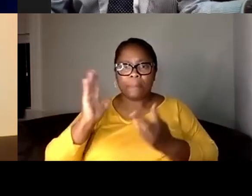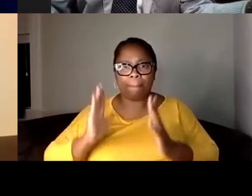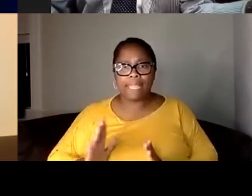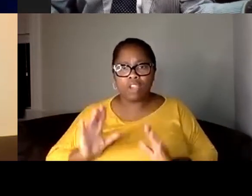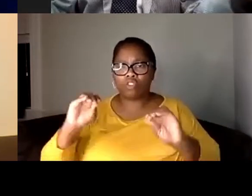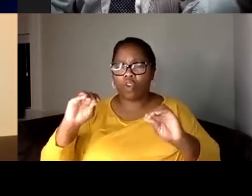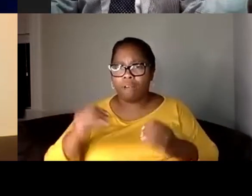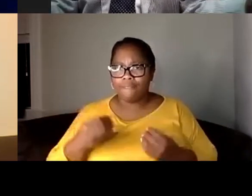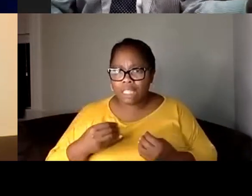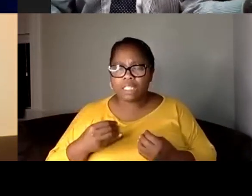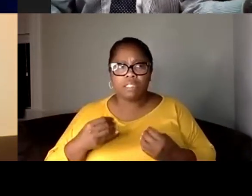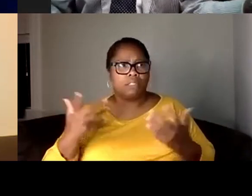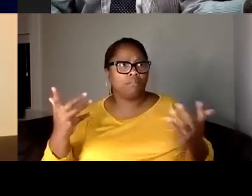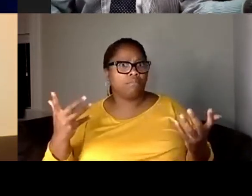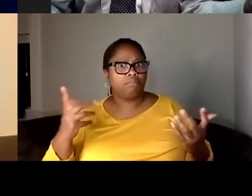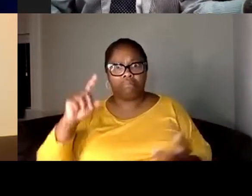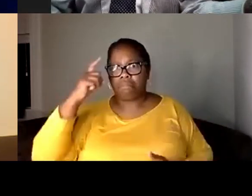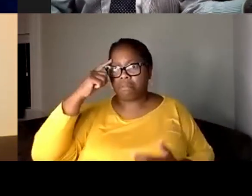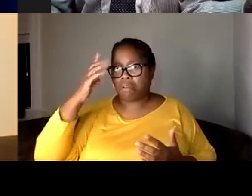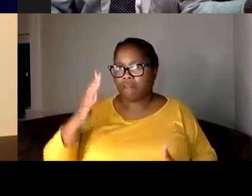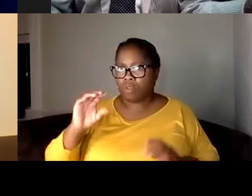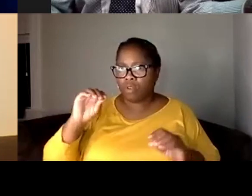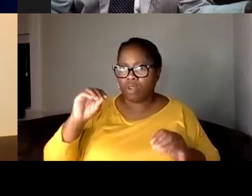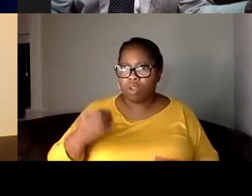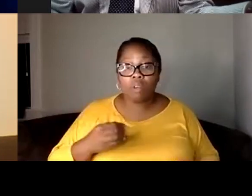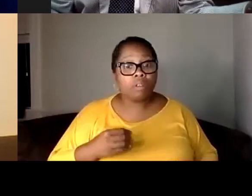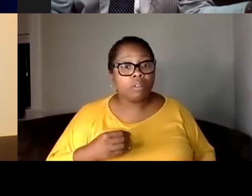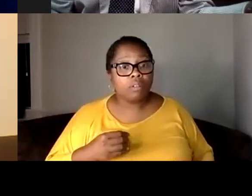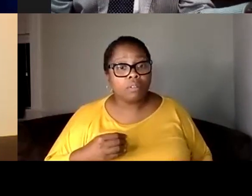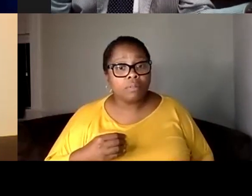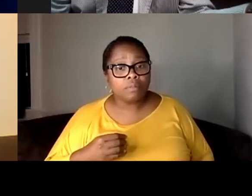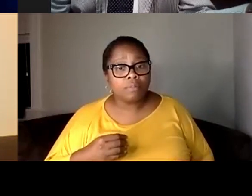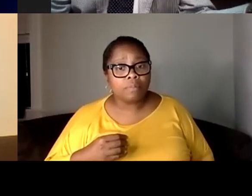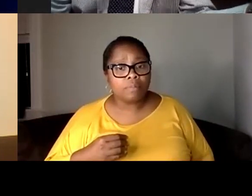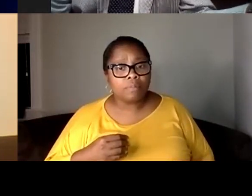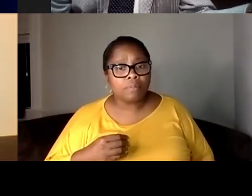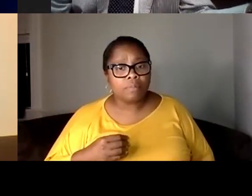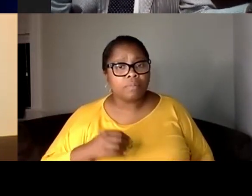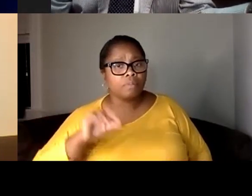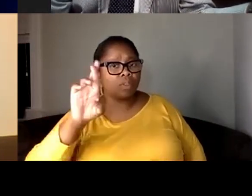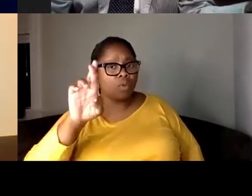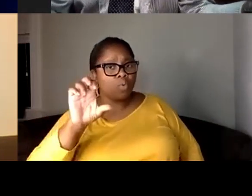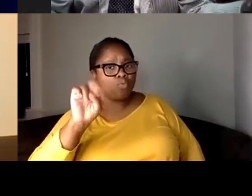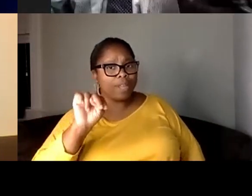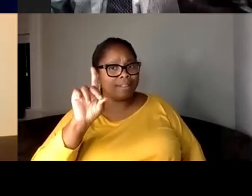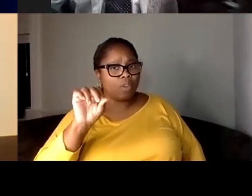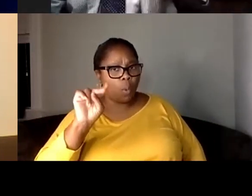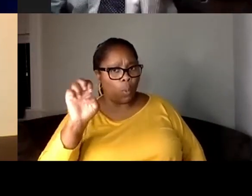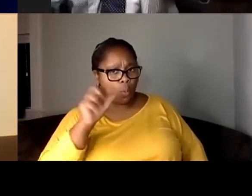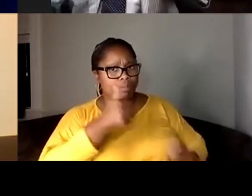mean, even the governor's office. Is the speaker, right? I'm sorry? Rendon is the speaker? Yeah.